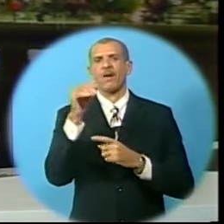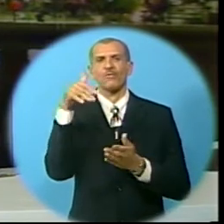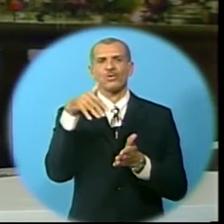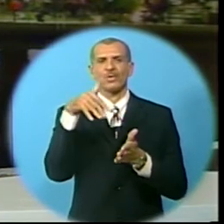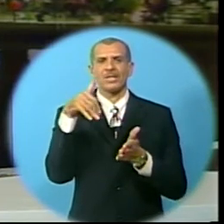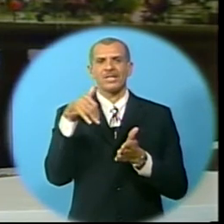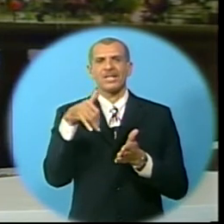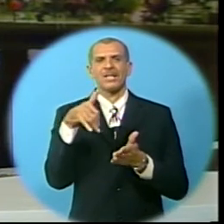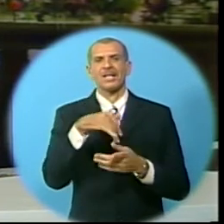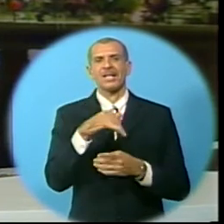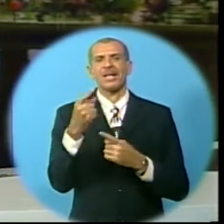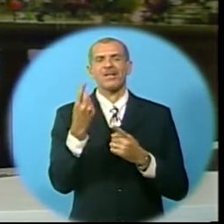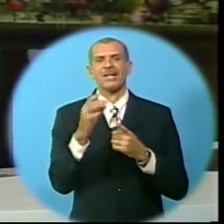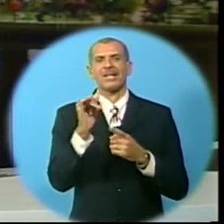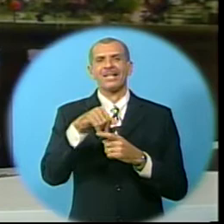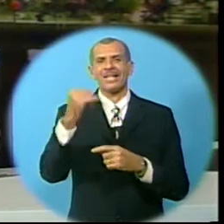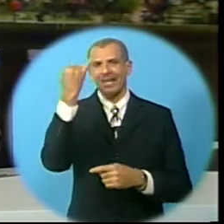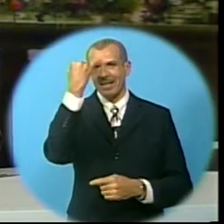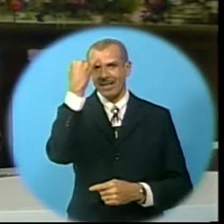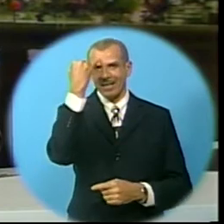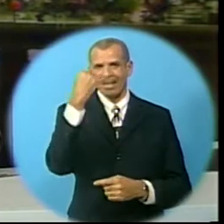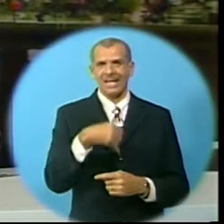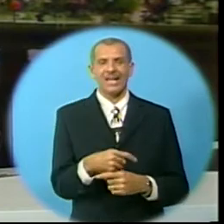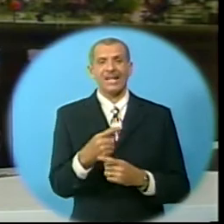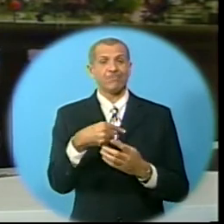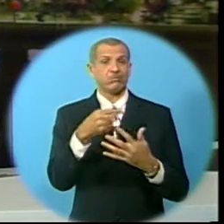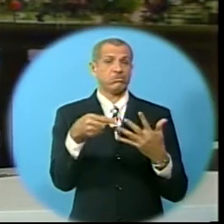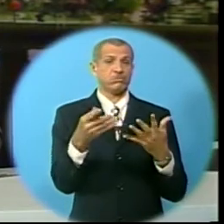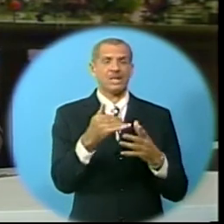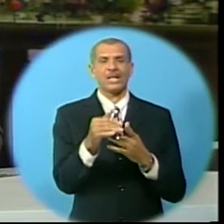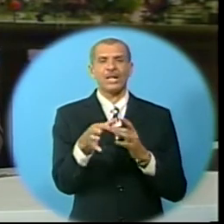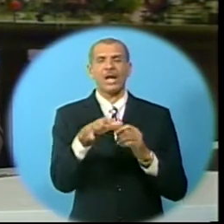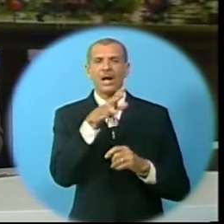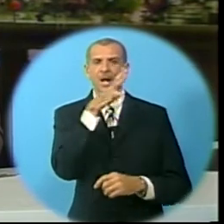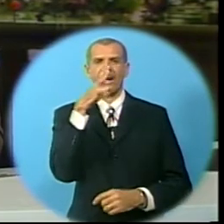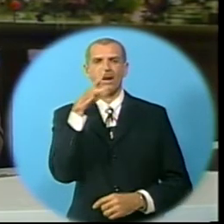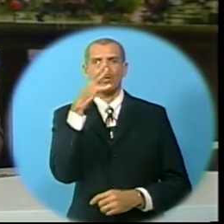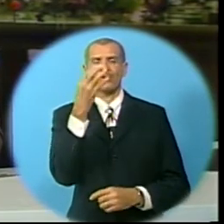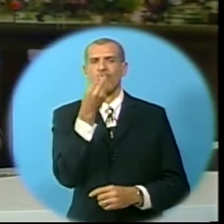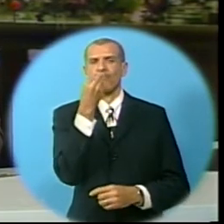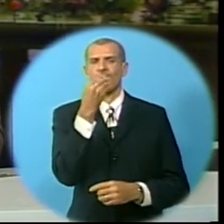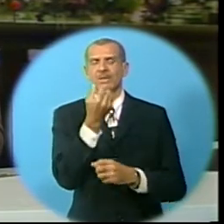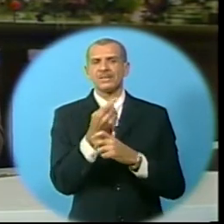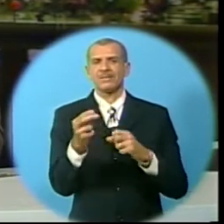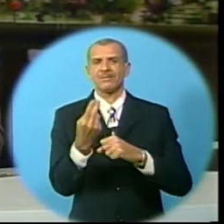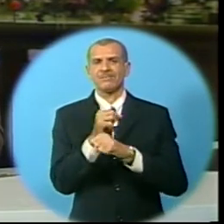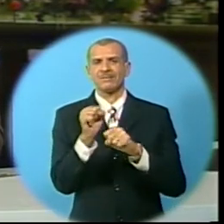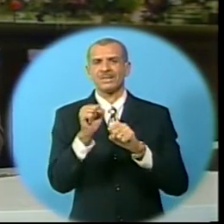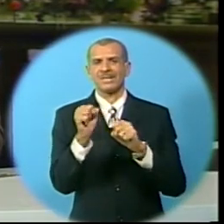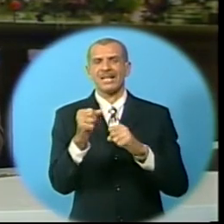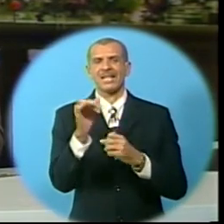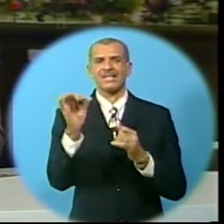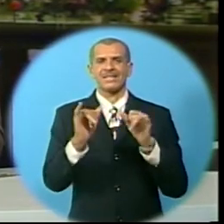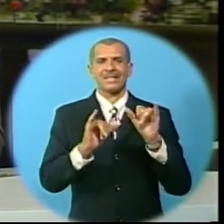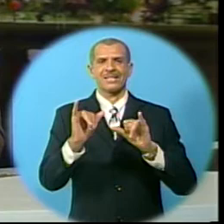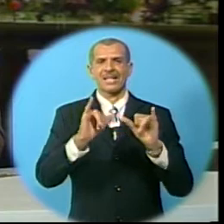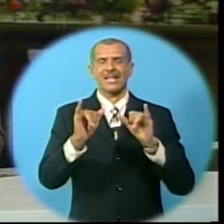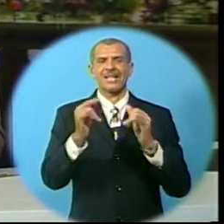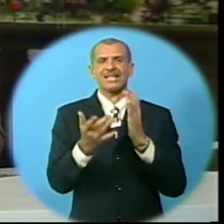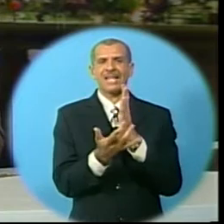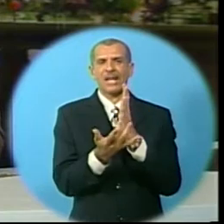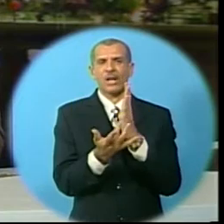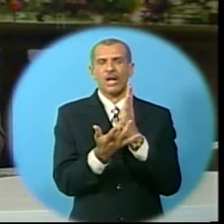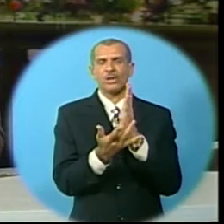such students interning in India. Issues related to agriculture and food security, science, technology